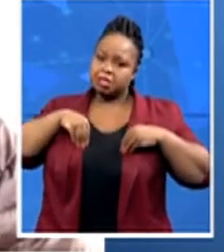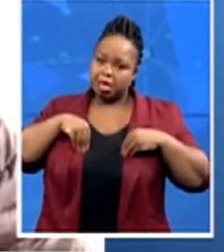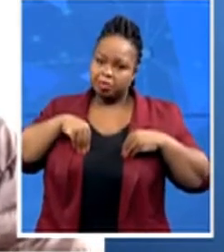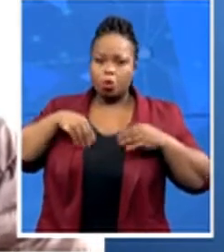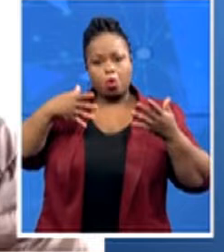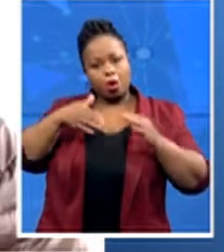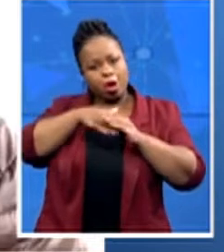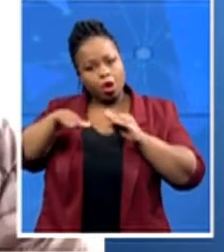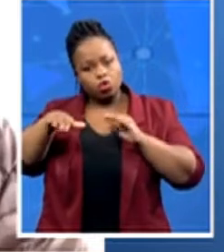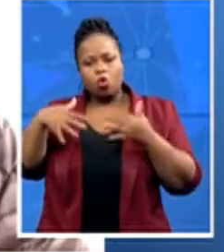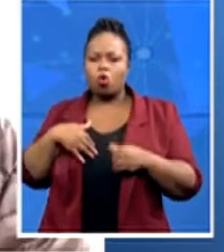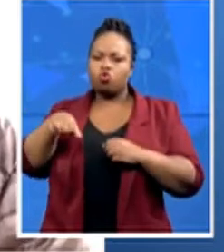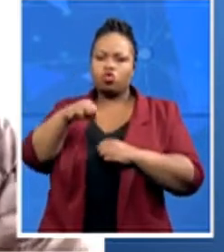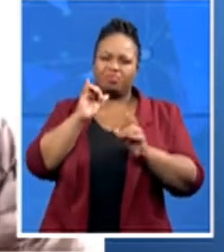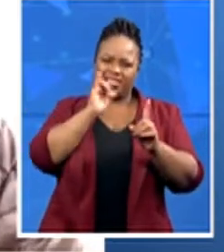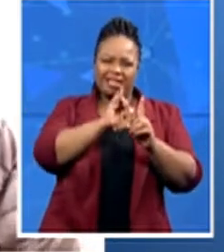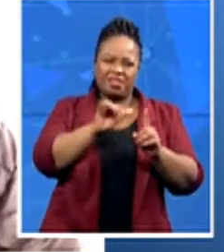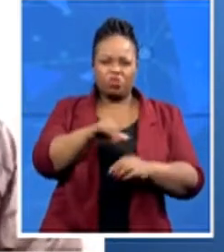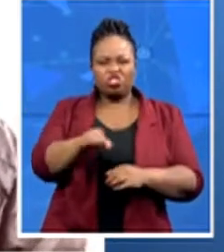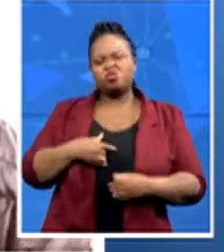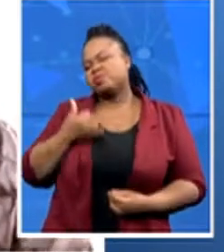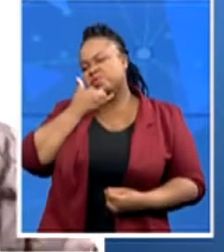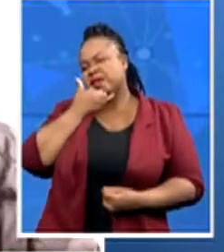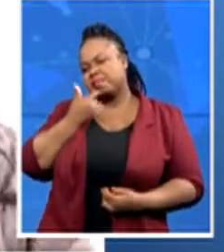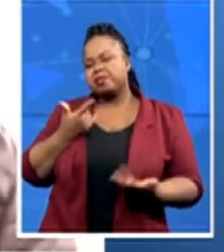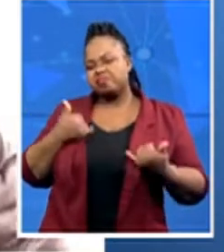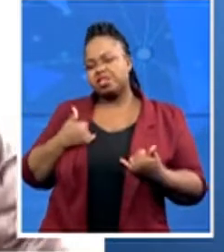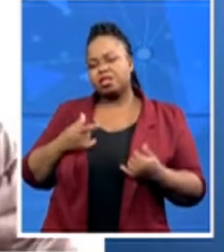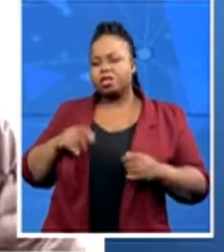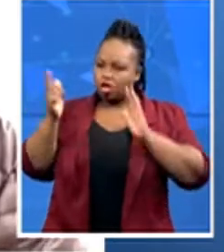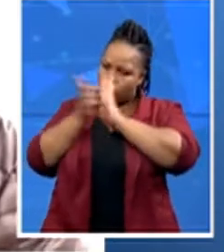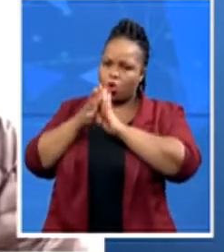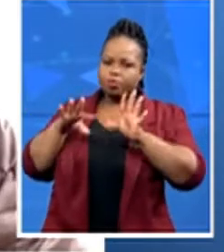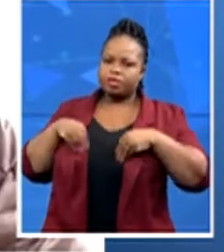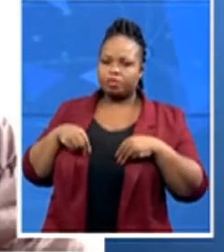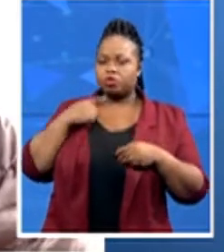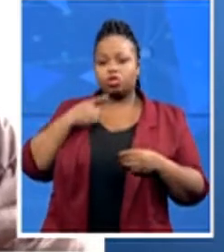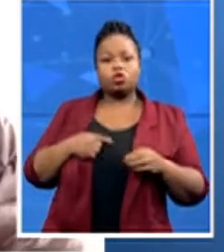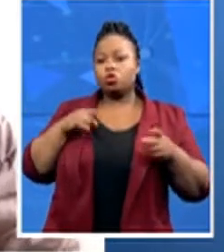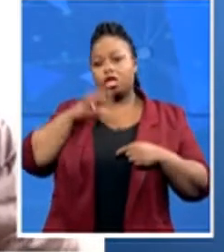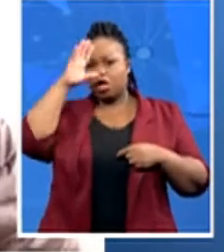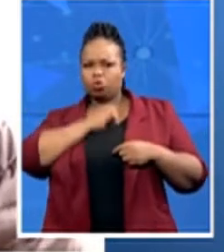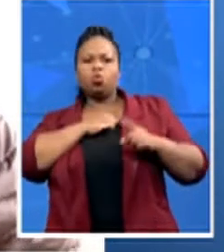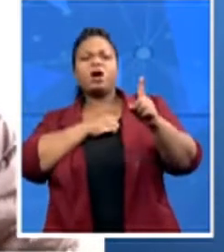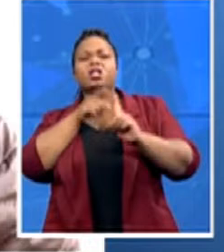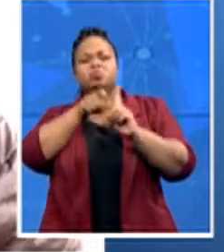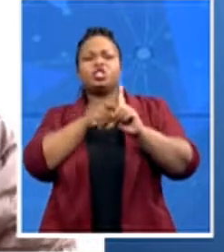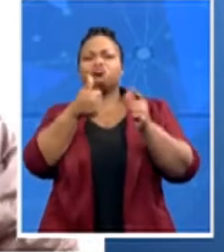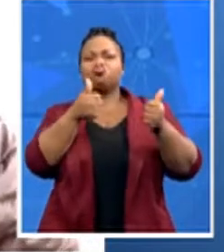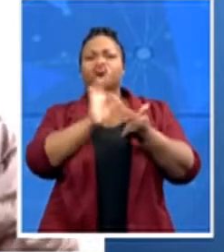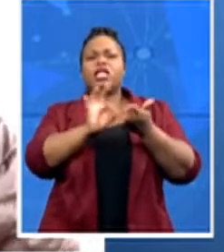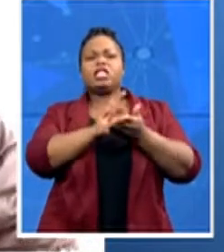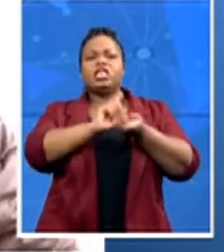that provision, and the law provides for that you can't just assume that and ignore